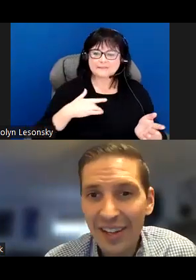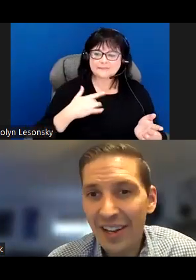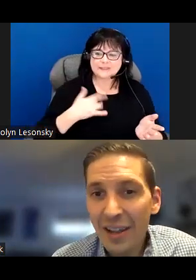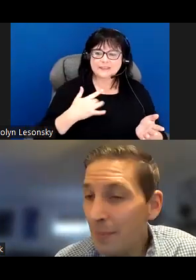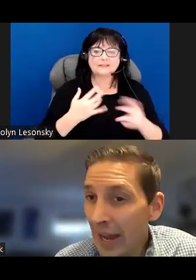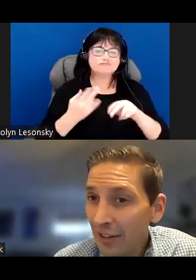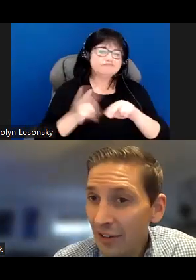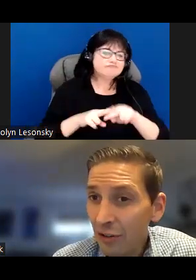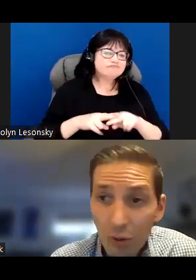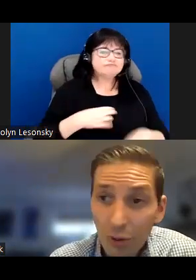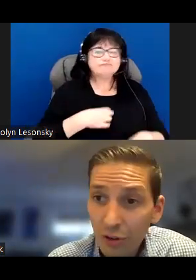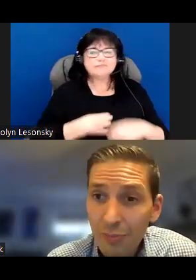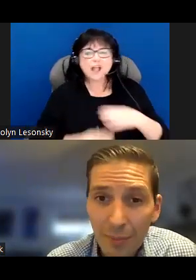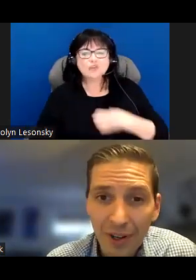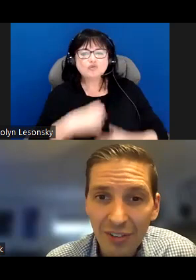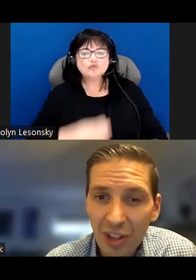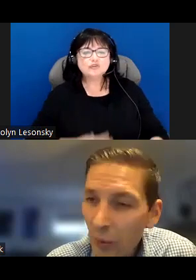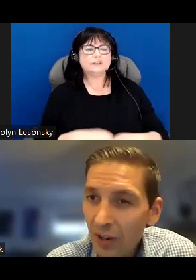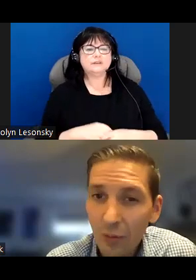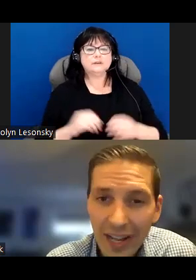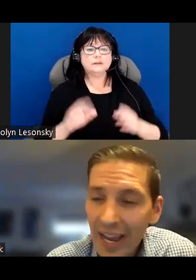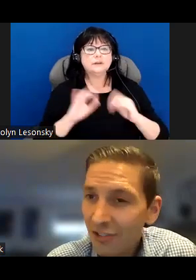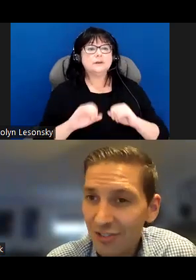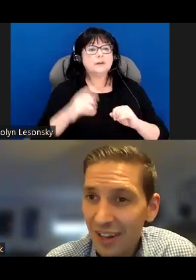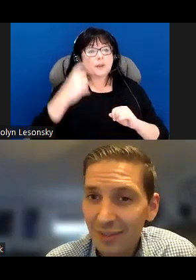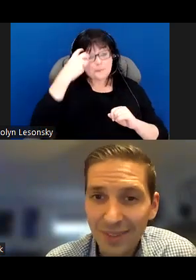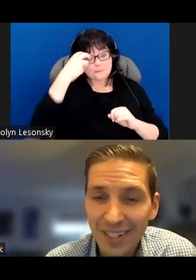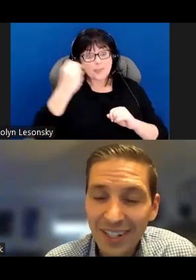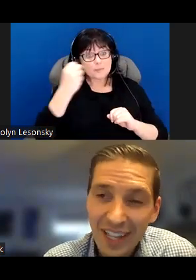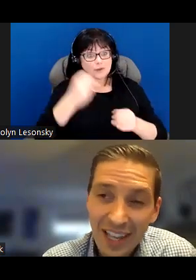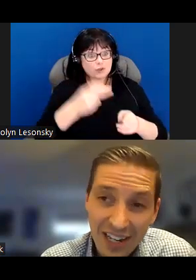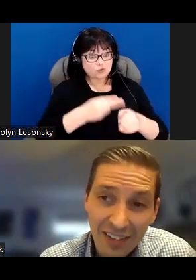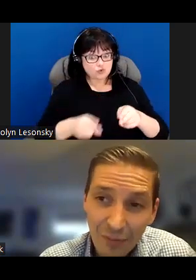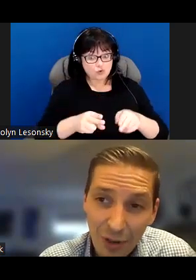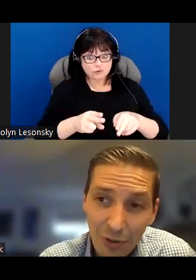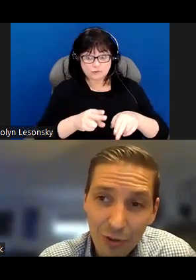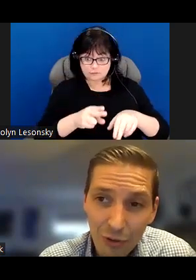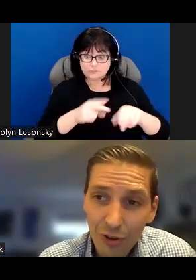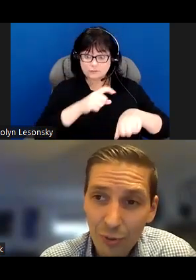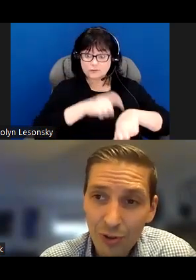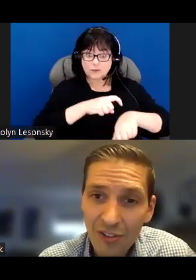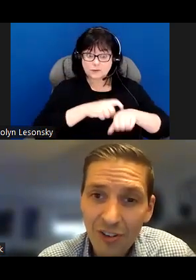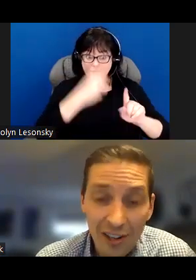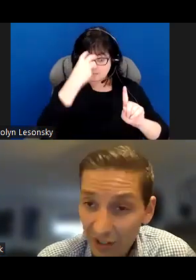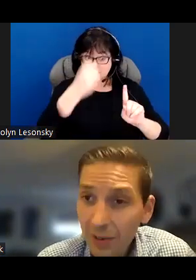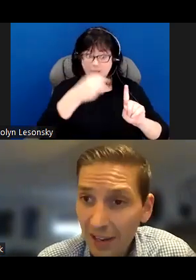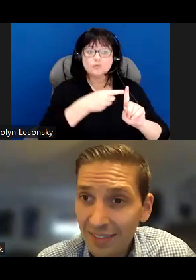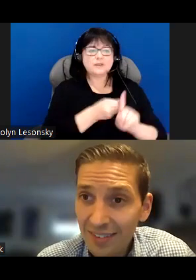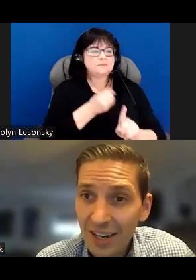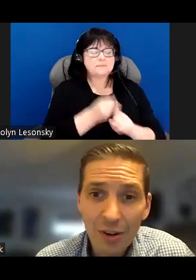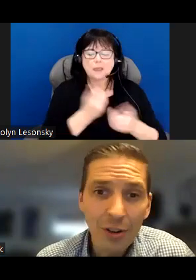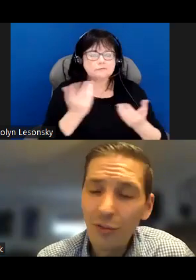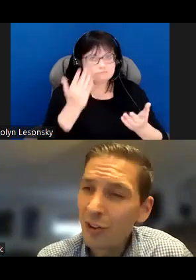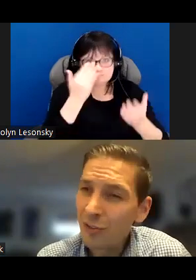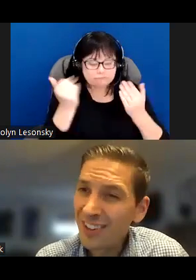appetite, an impact on our short-term memory, slowing our reaction time. It can reduce our coordination, and in some